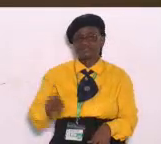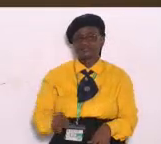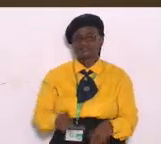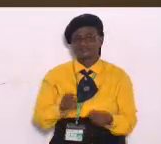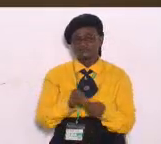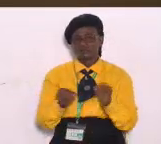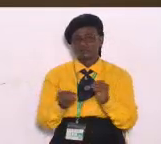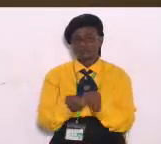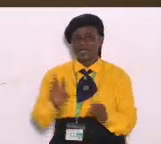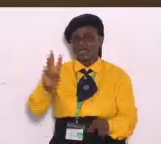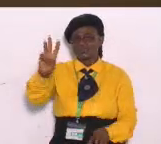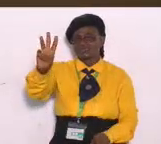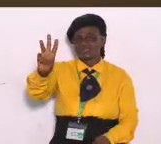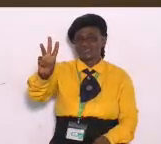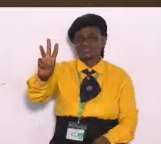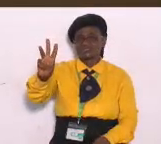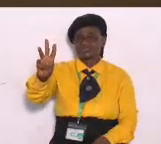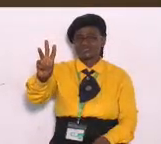Number six.